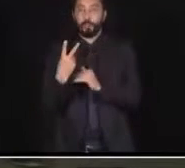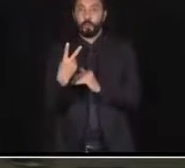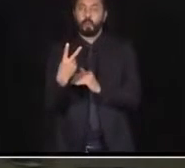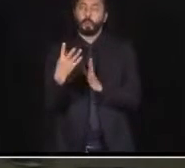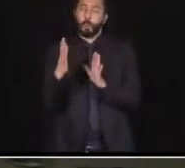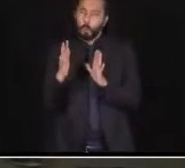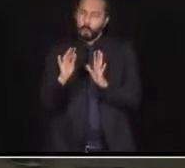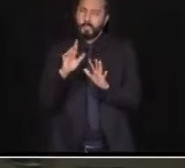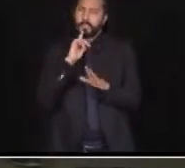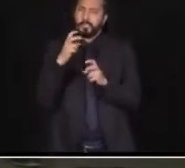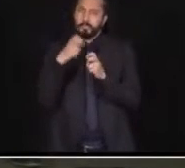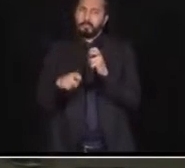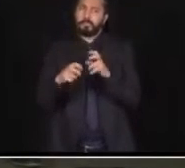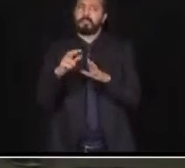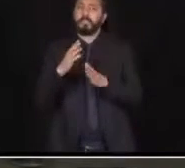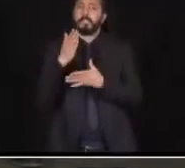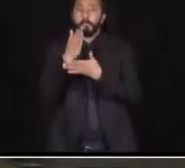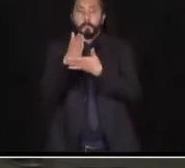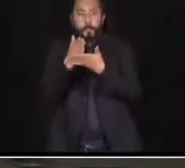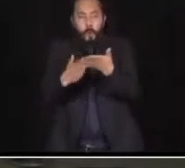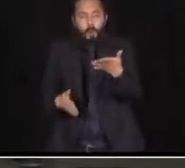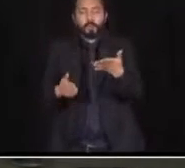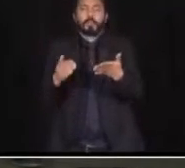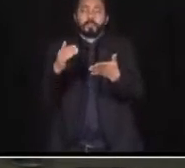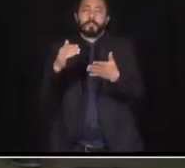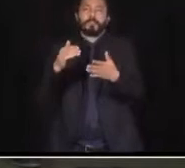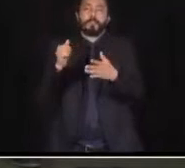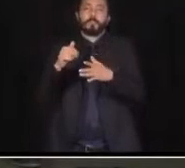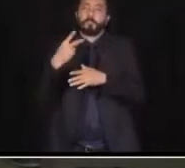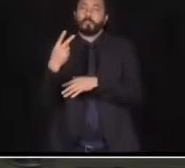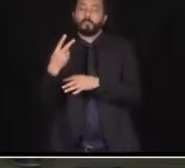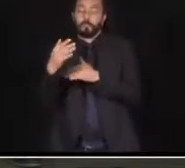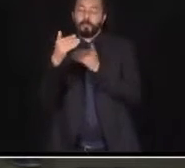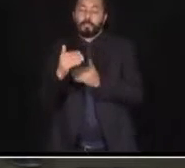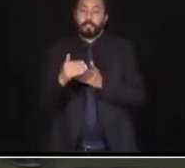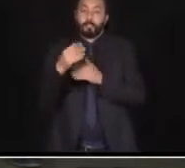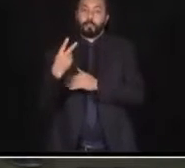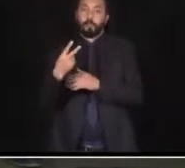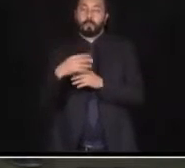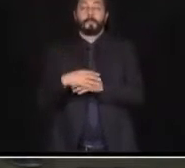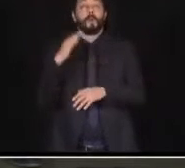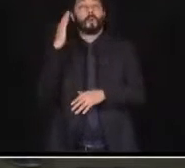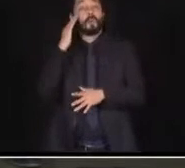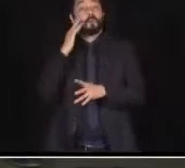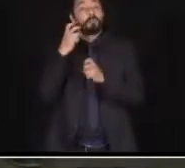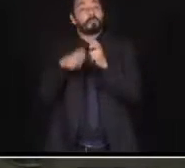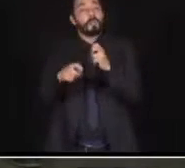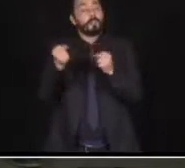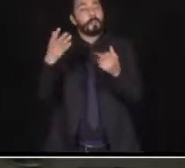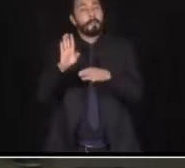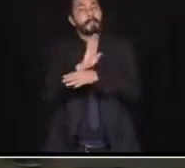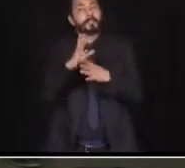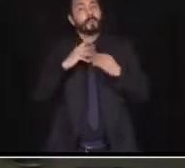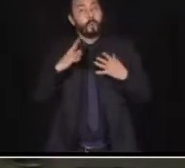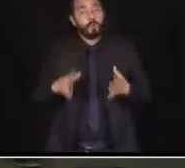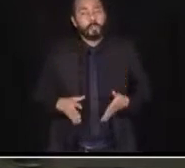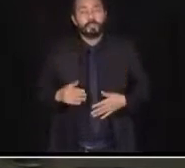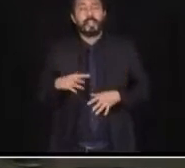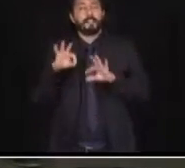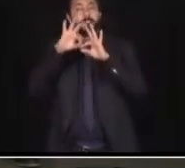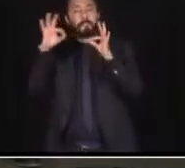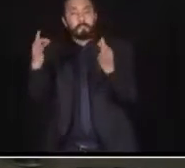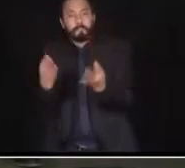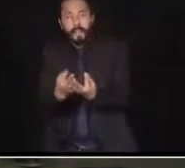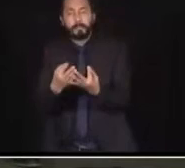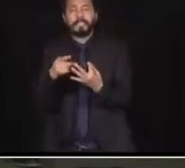indicated, we know how difficult this is for many business owners, for many families to have to deal with this.